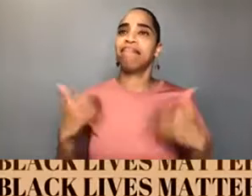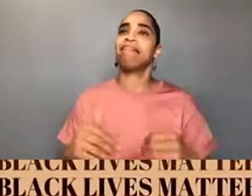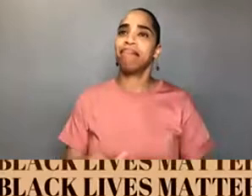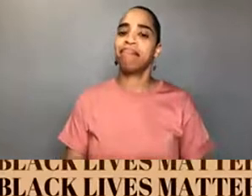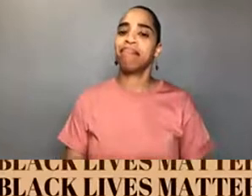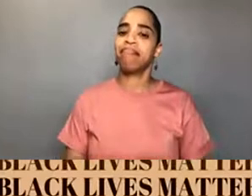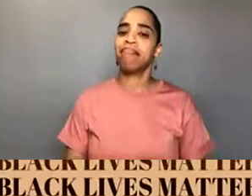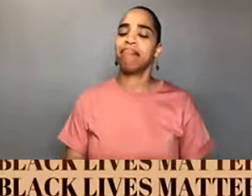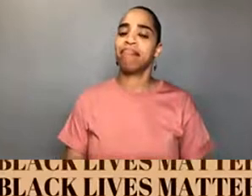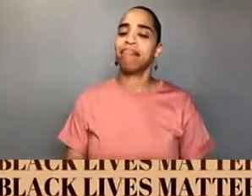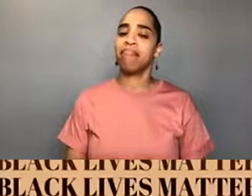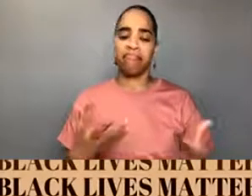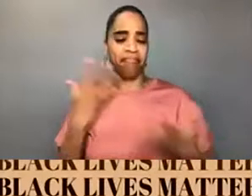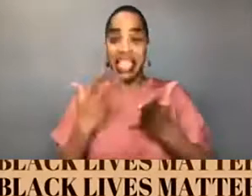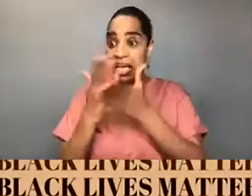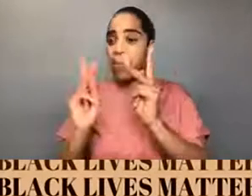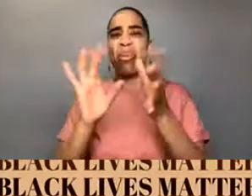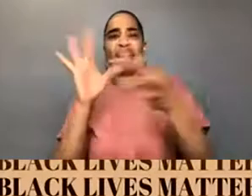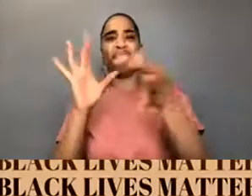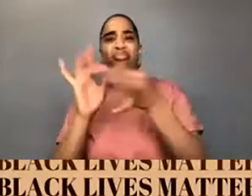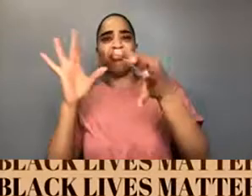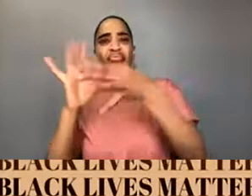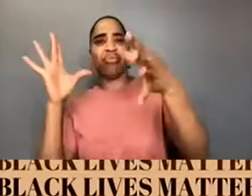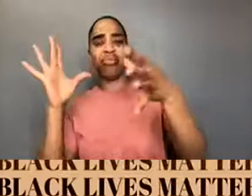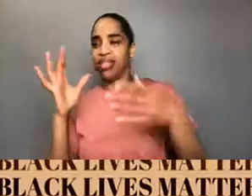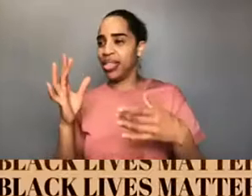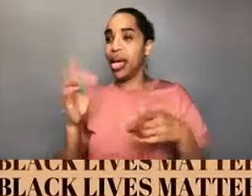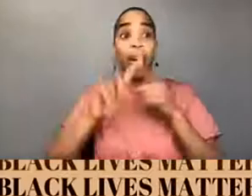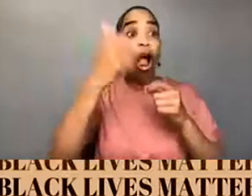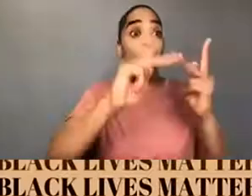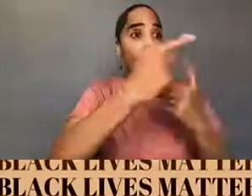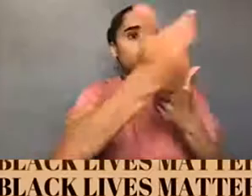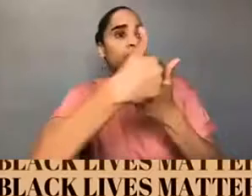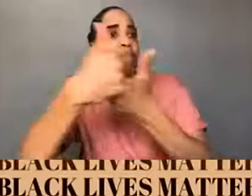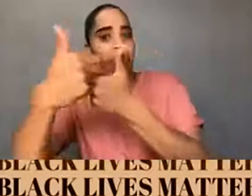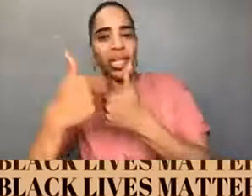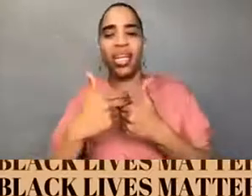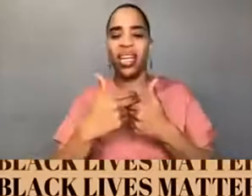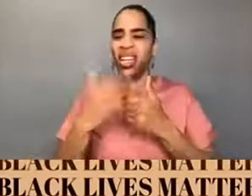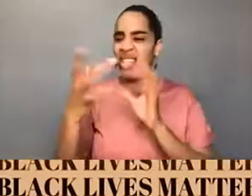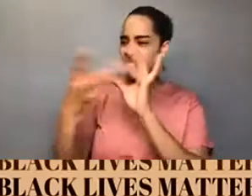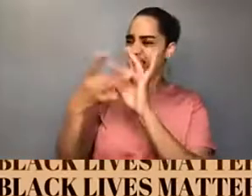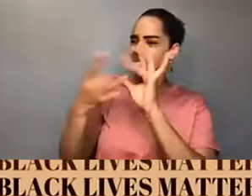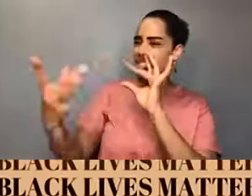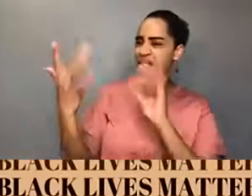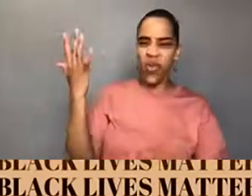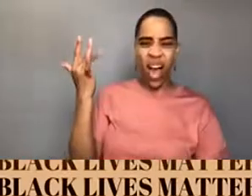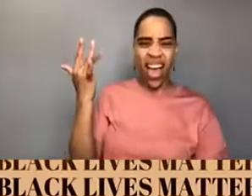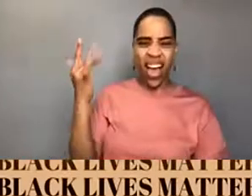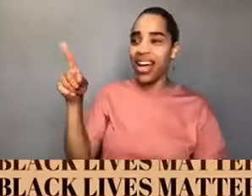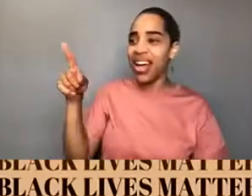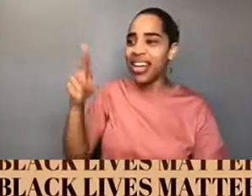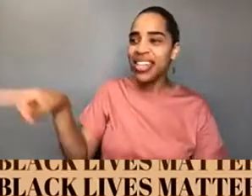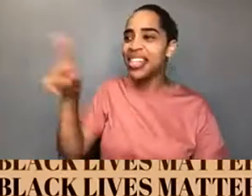I started to lose followers, right? But I also started to gain a lot of followers. But a lot of people that I was losing were the people who